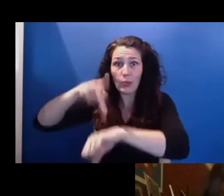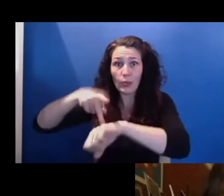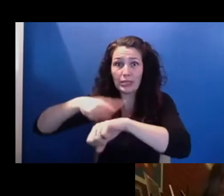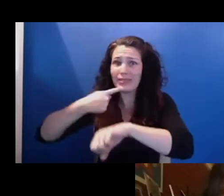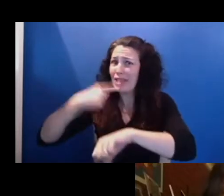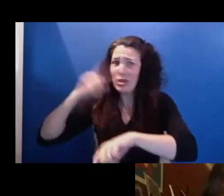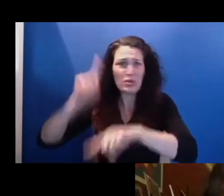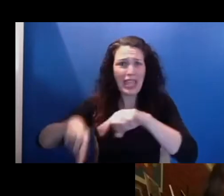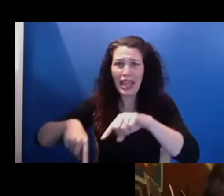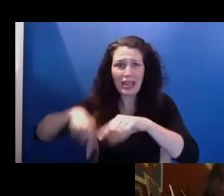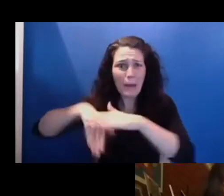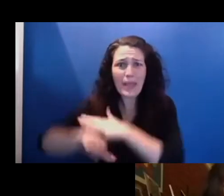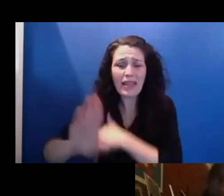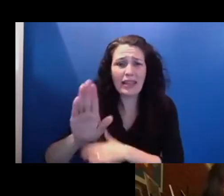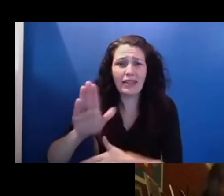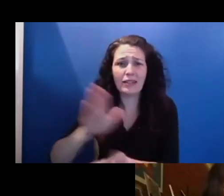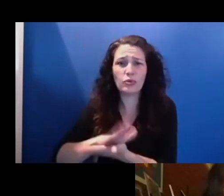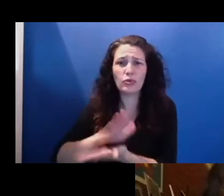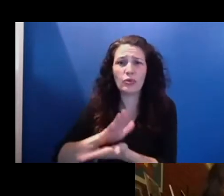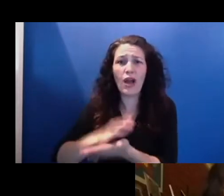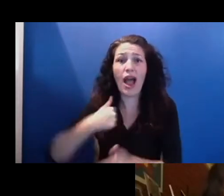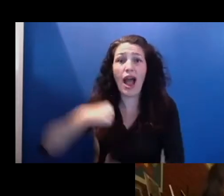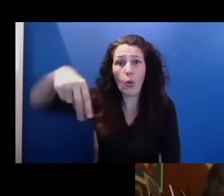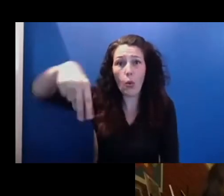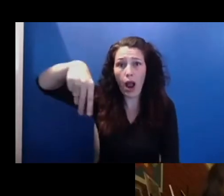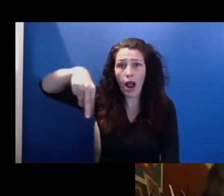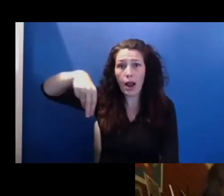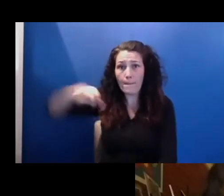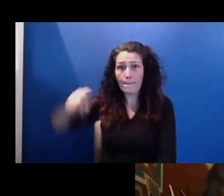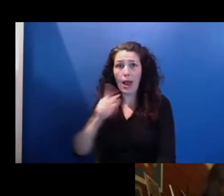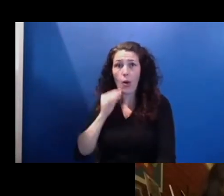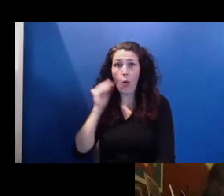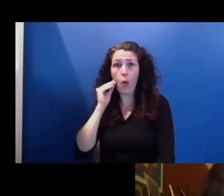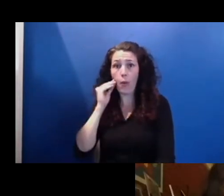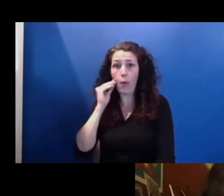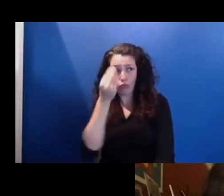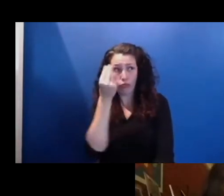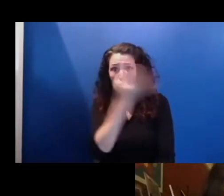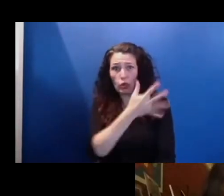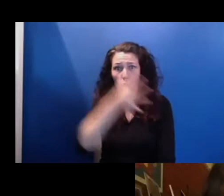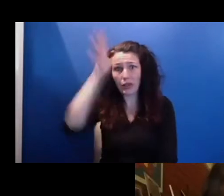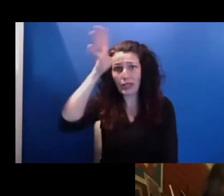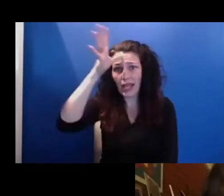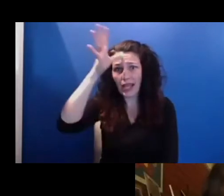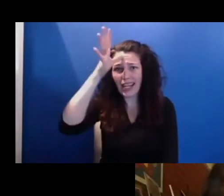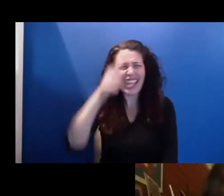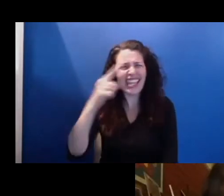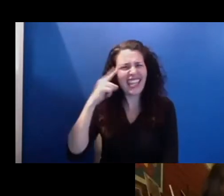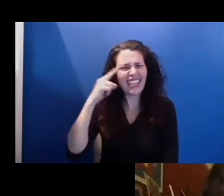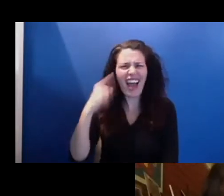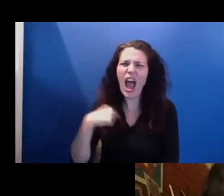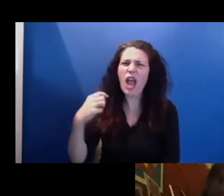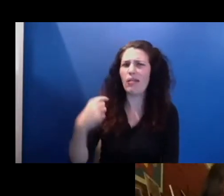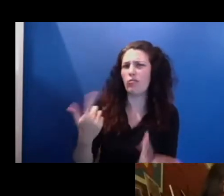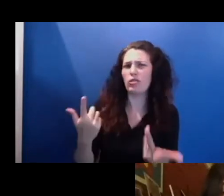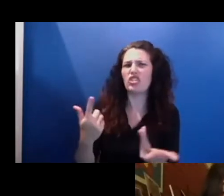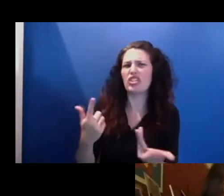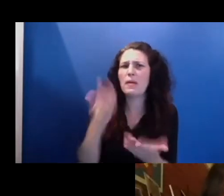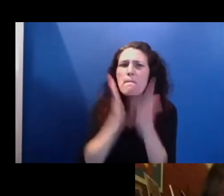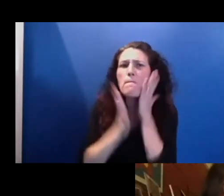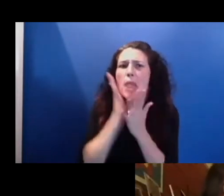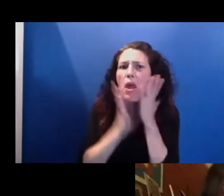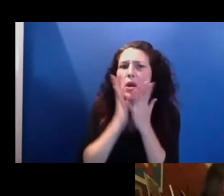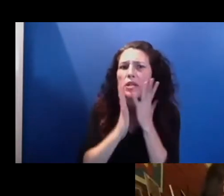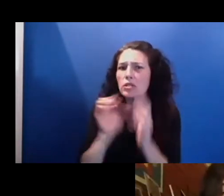why I wasn't in school. I told him what had happened, and he assumed I was embarrassed to be at school with my braces. He took me back and the principal told me it